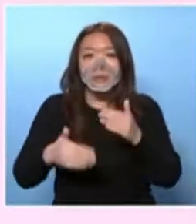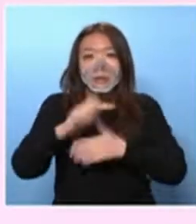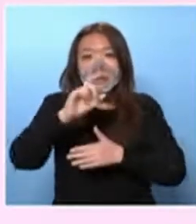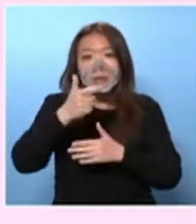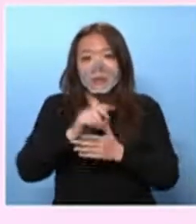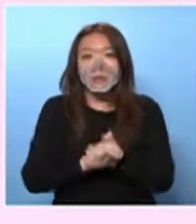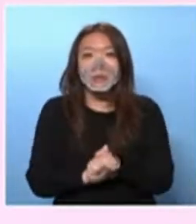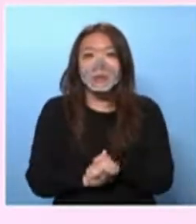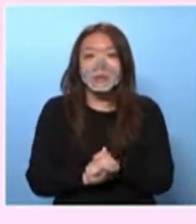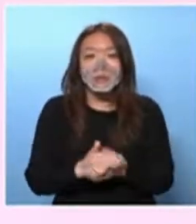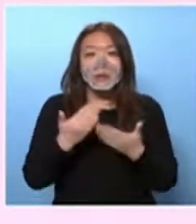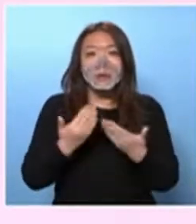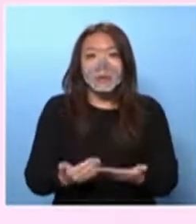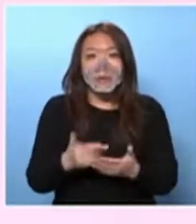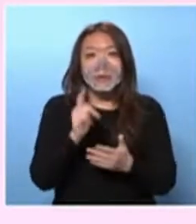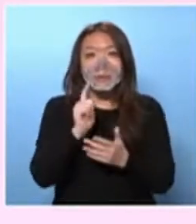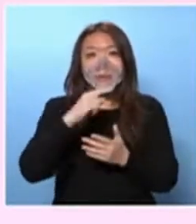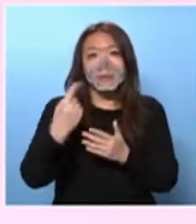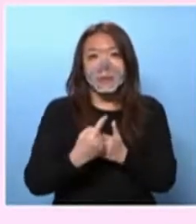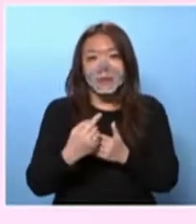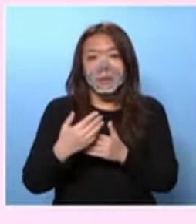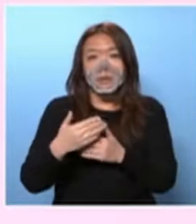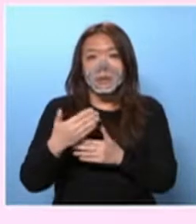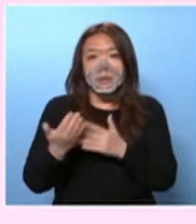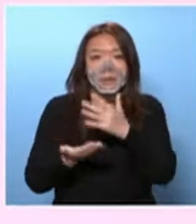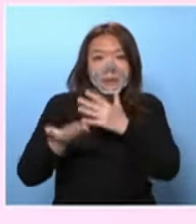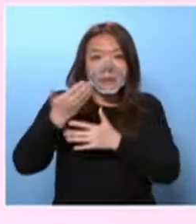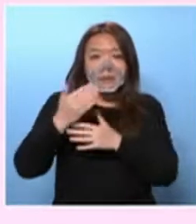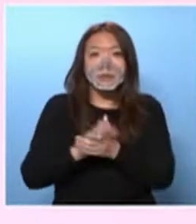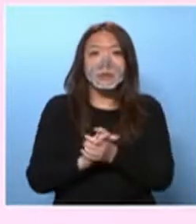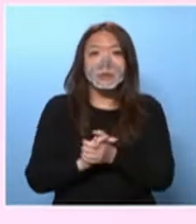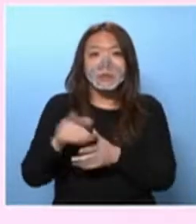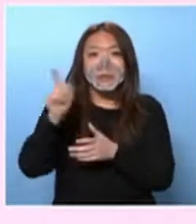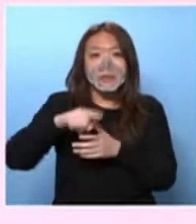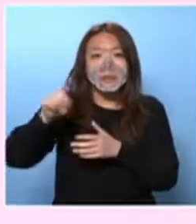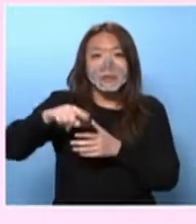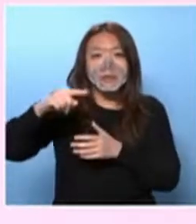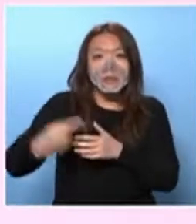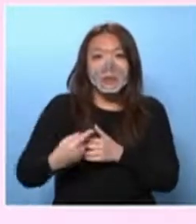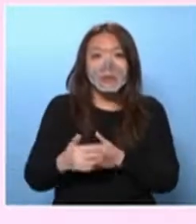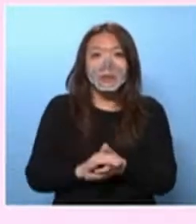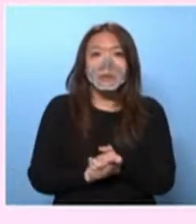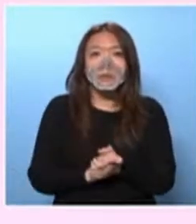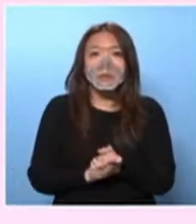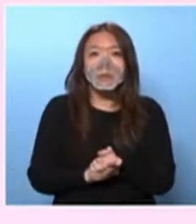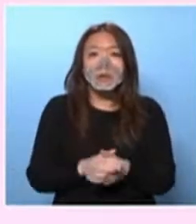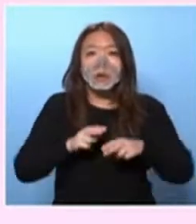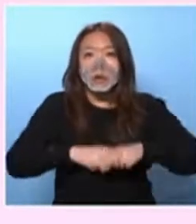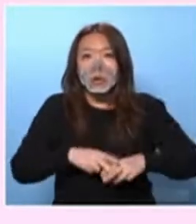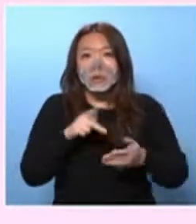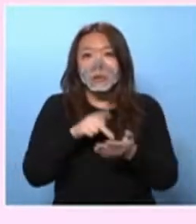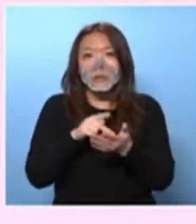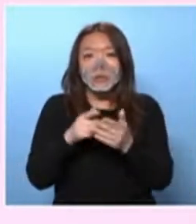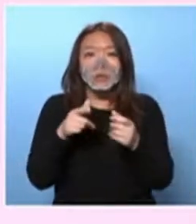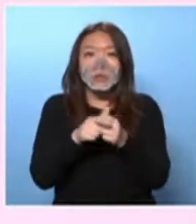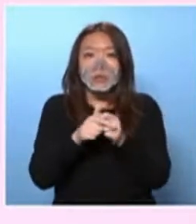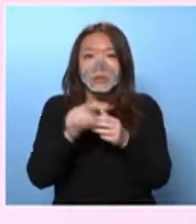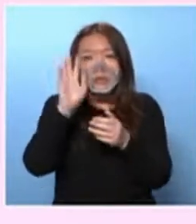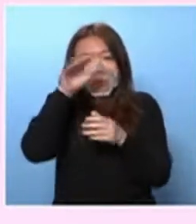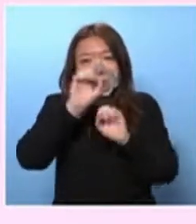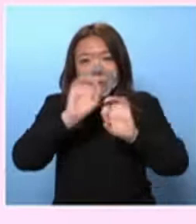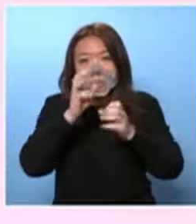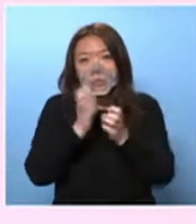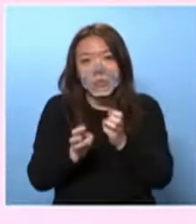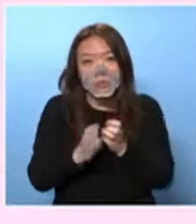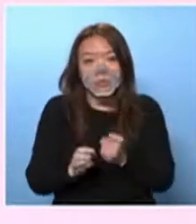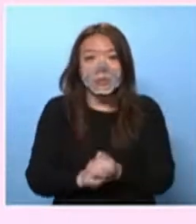to $12 million. For first-time home buyers, the cap on the value of a property eligible for a mortgage loan of a maximum cover of